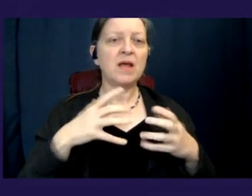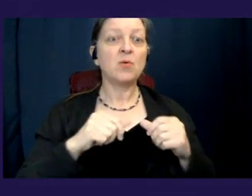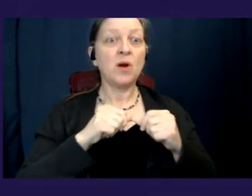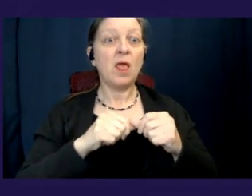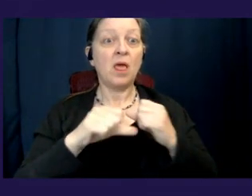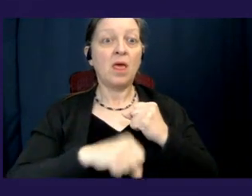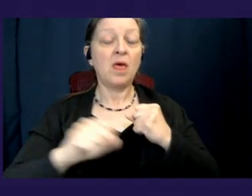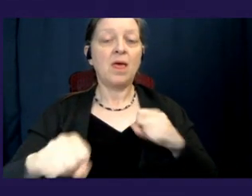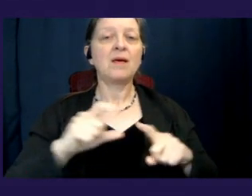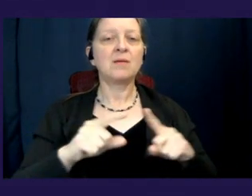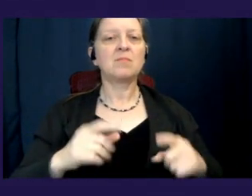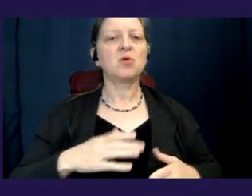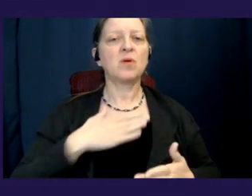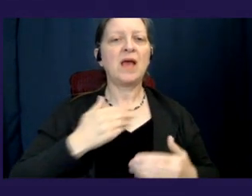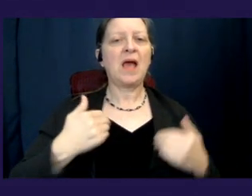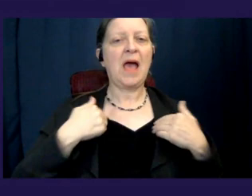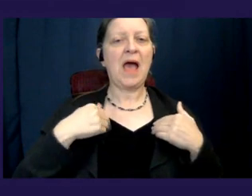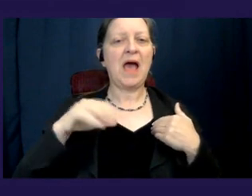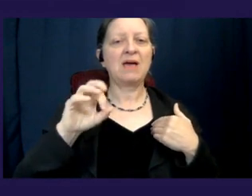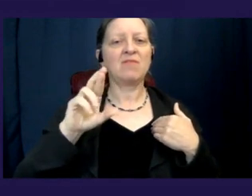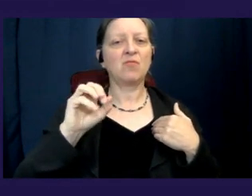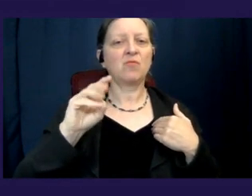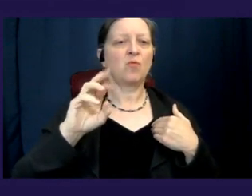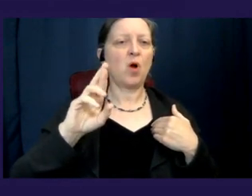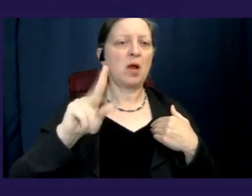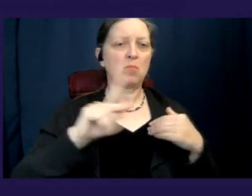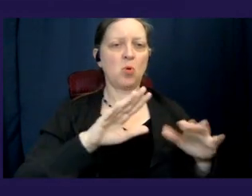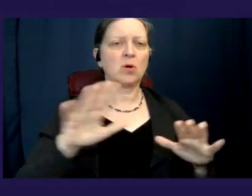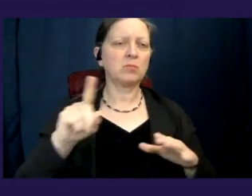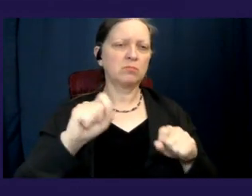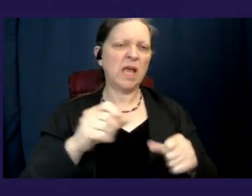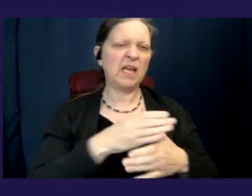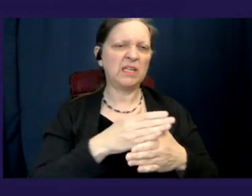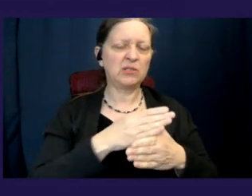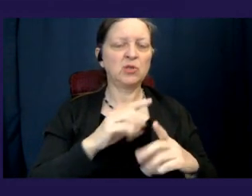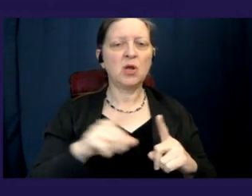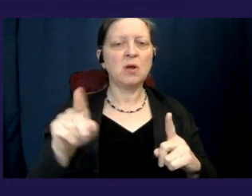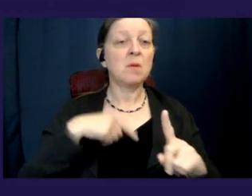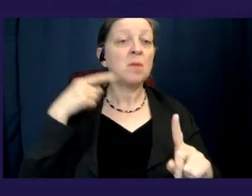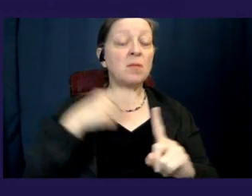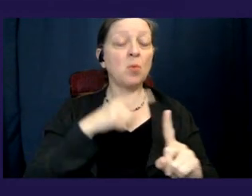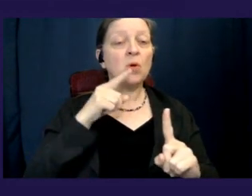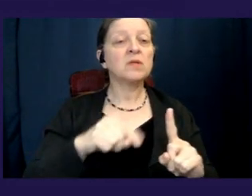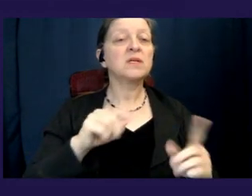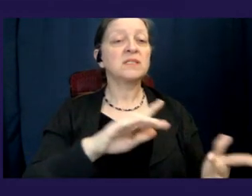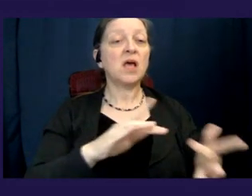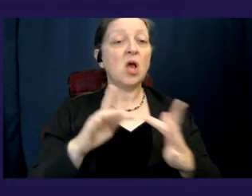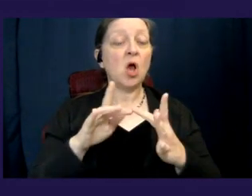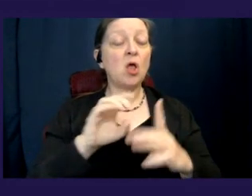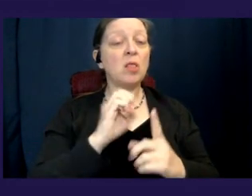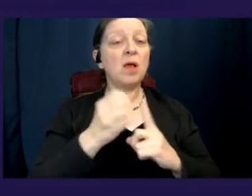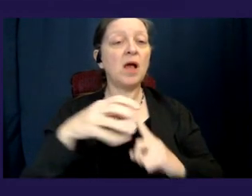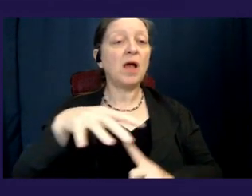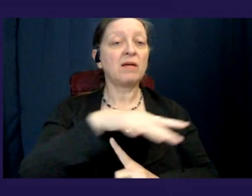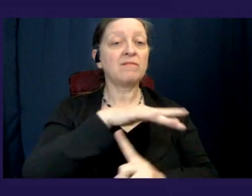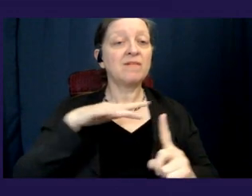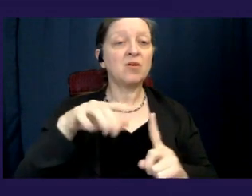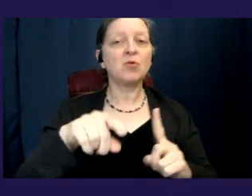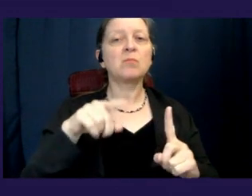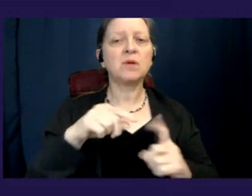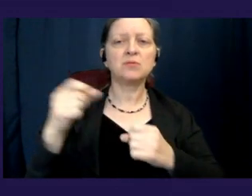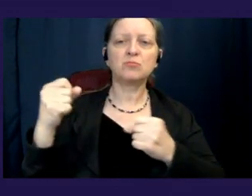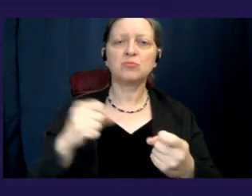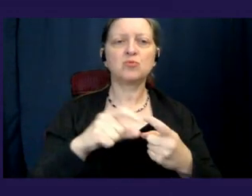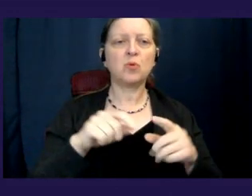takeaways that I really want to talk about today are just that these online environments are increasingly wired to spread false, misleading, unsubstantiated content.